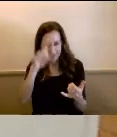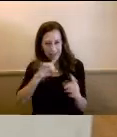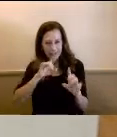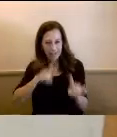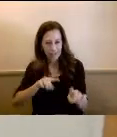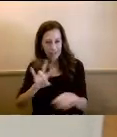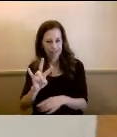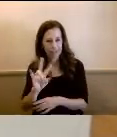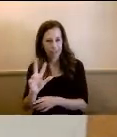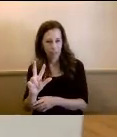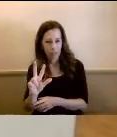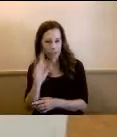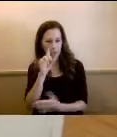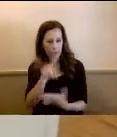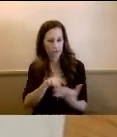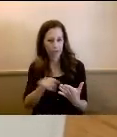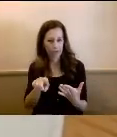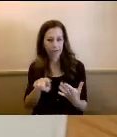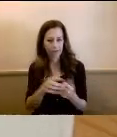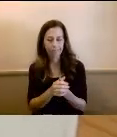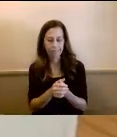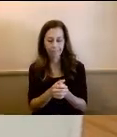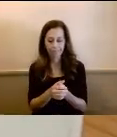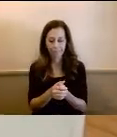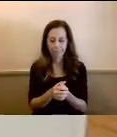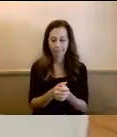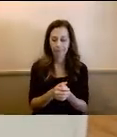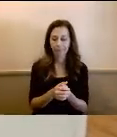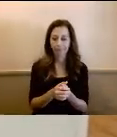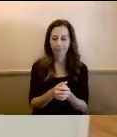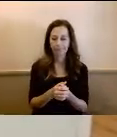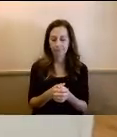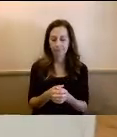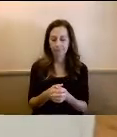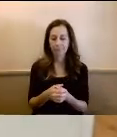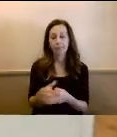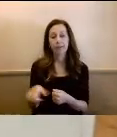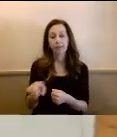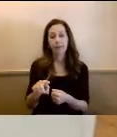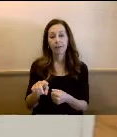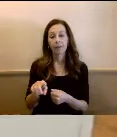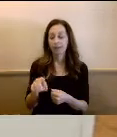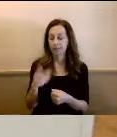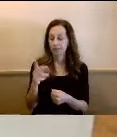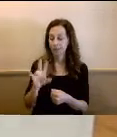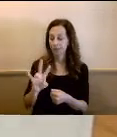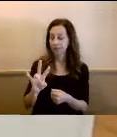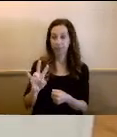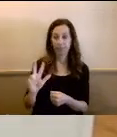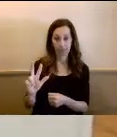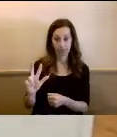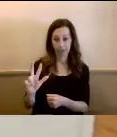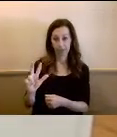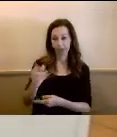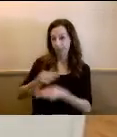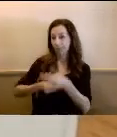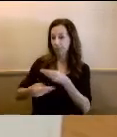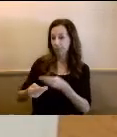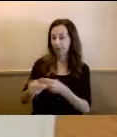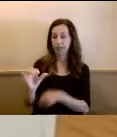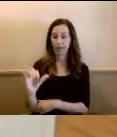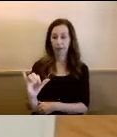it is 73, so let's just back check and make sure. So now we've got 73 replacing the